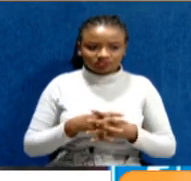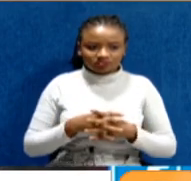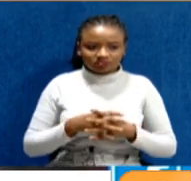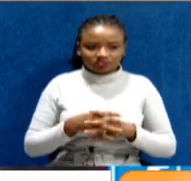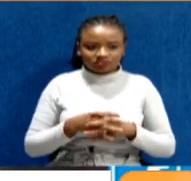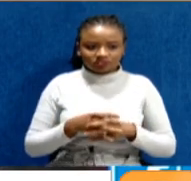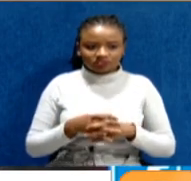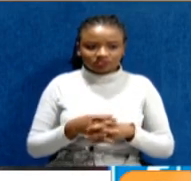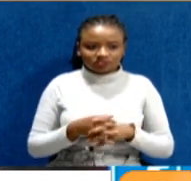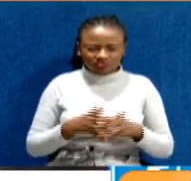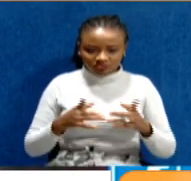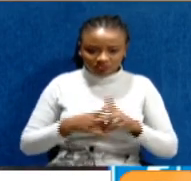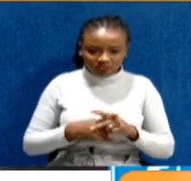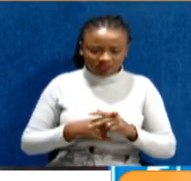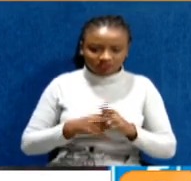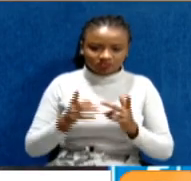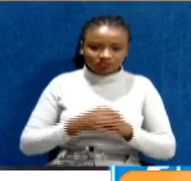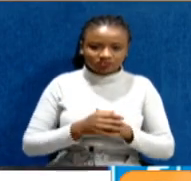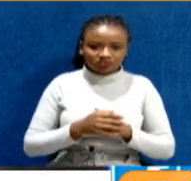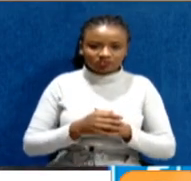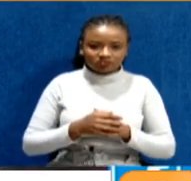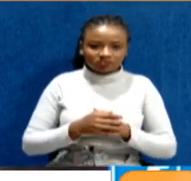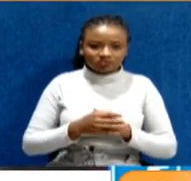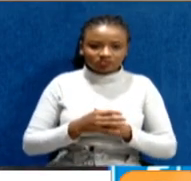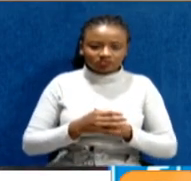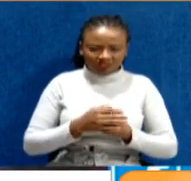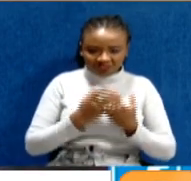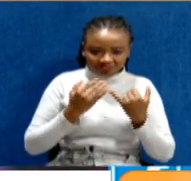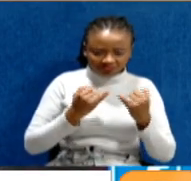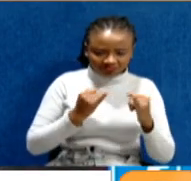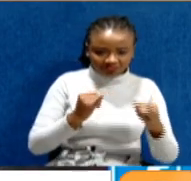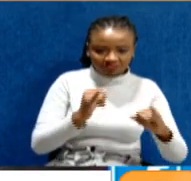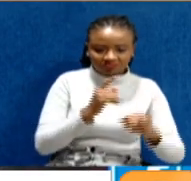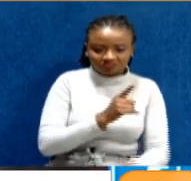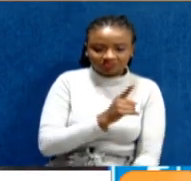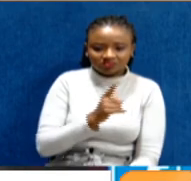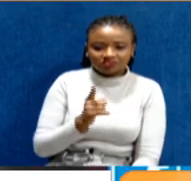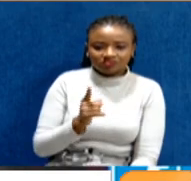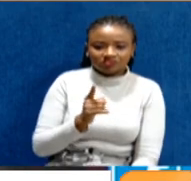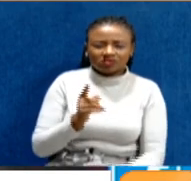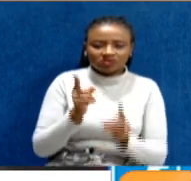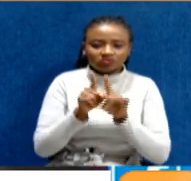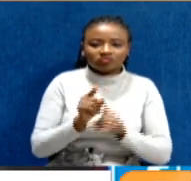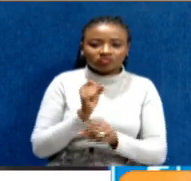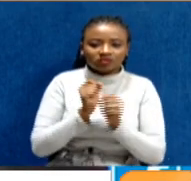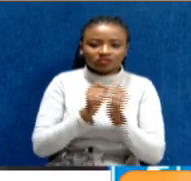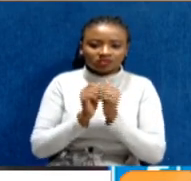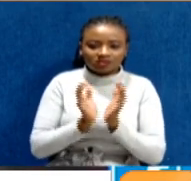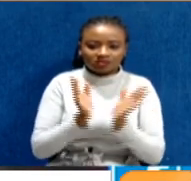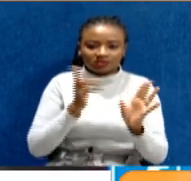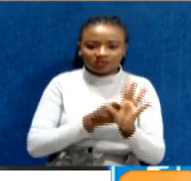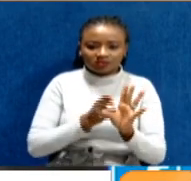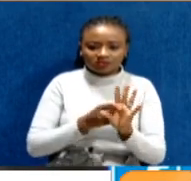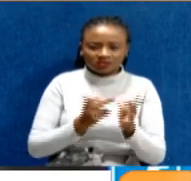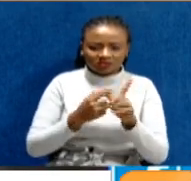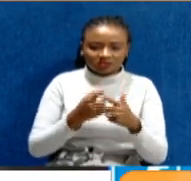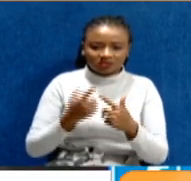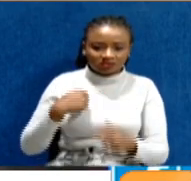start participating in enactment of our laws during our public participation, yeah, so that we